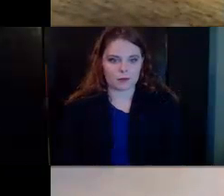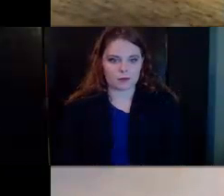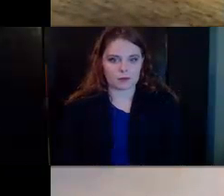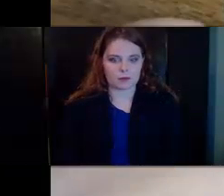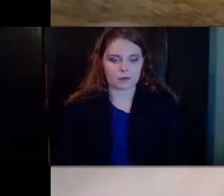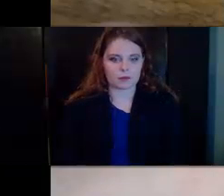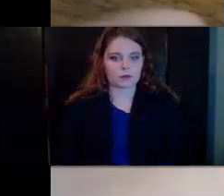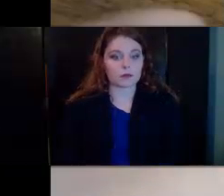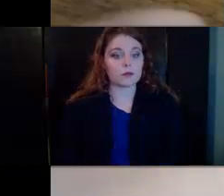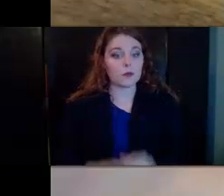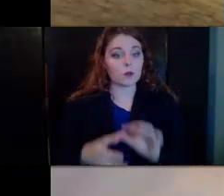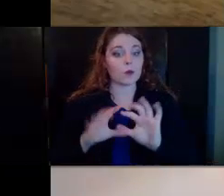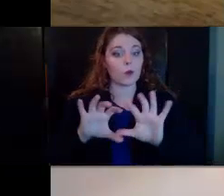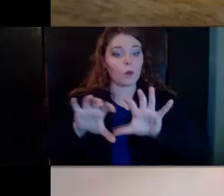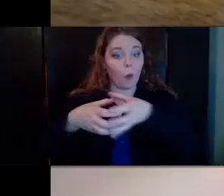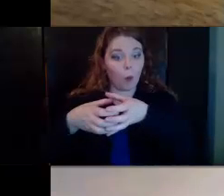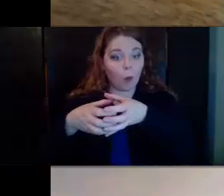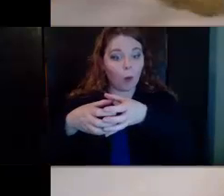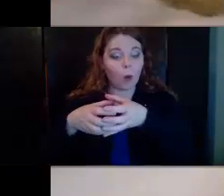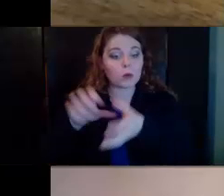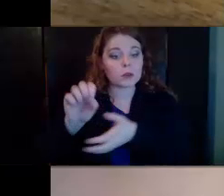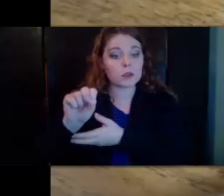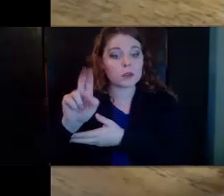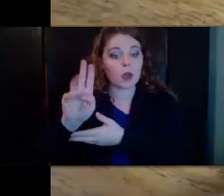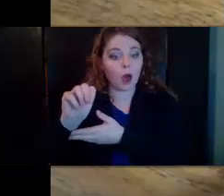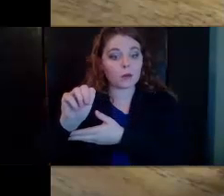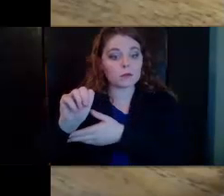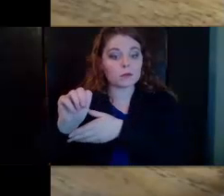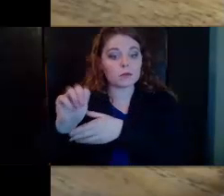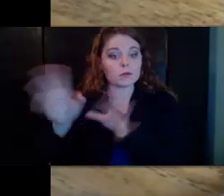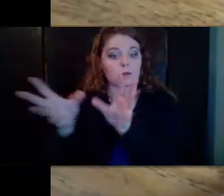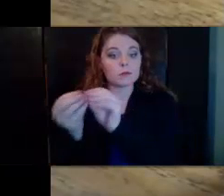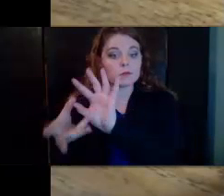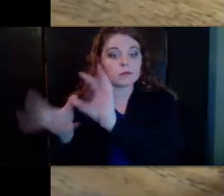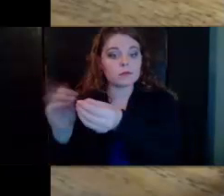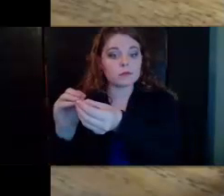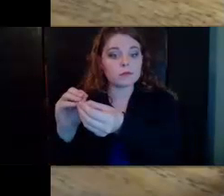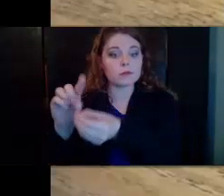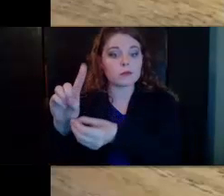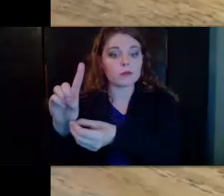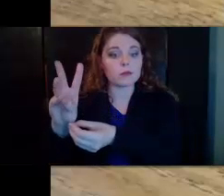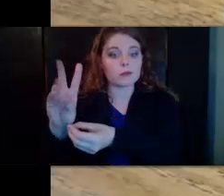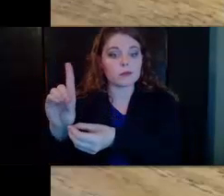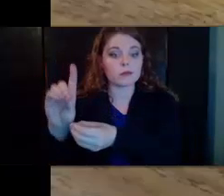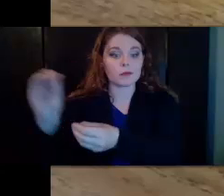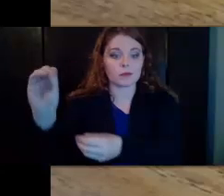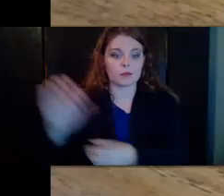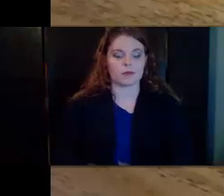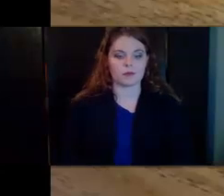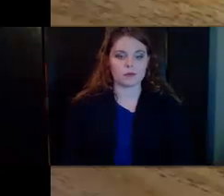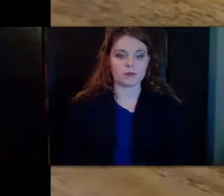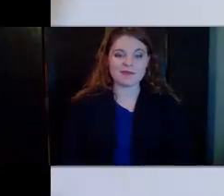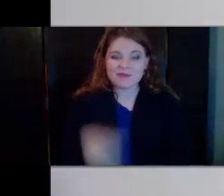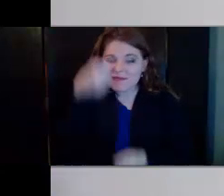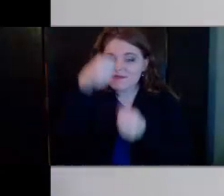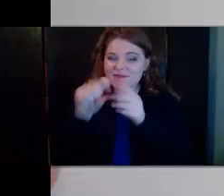and it's going to give me the whole sum of the angles, which is 161 degrees. I reminded you at the beginning